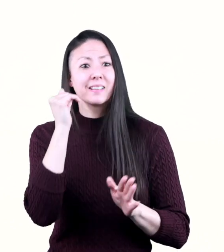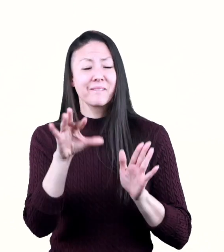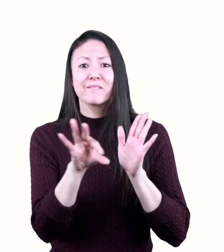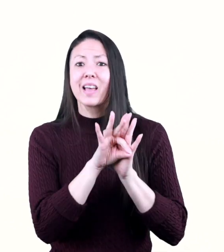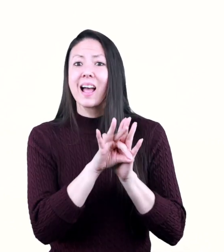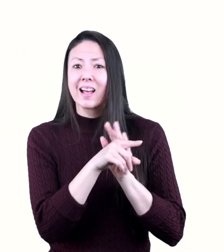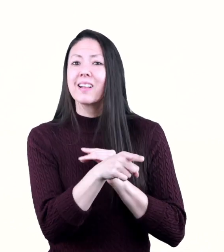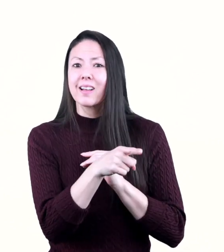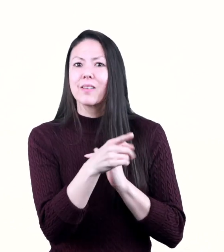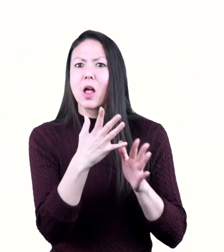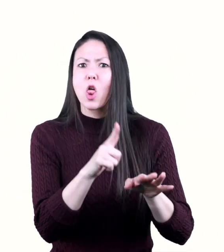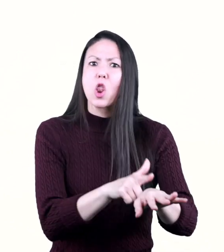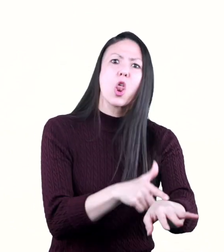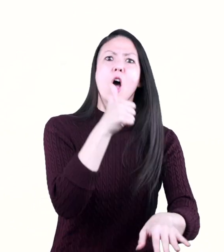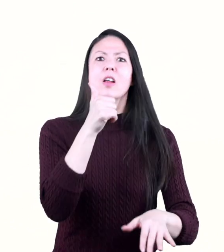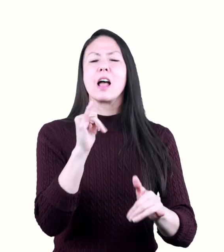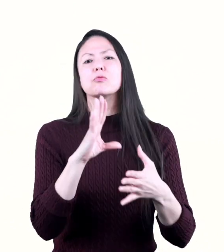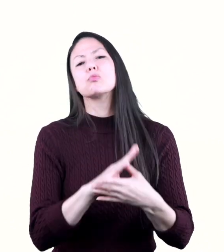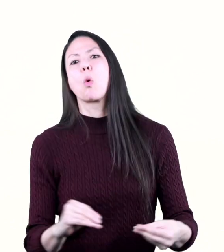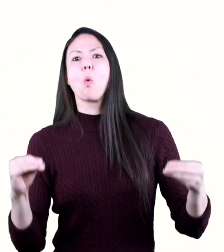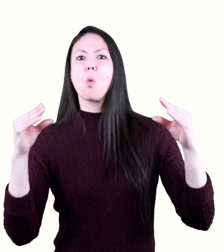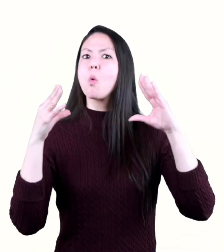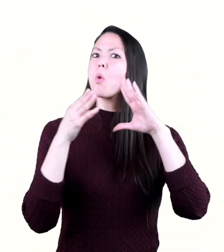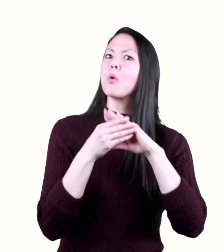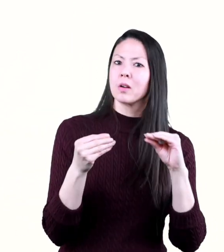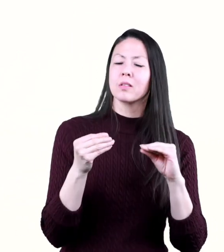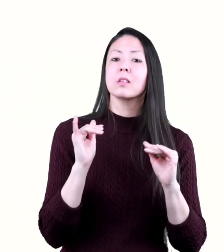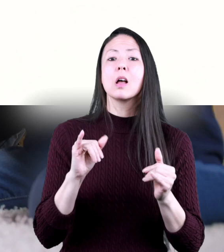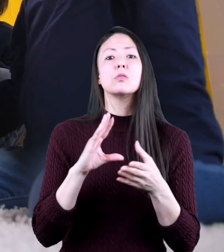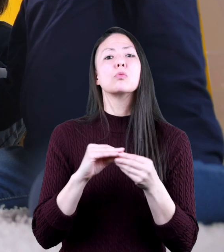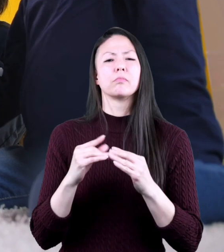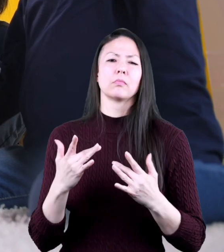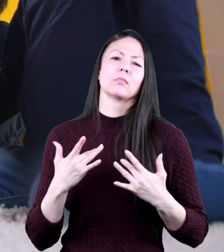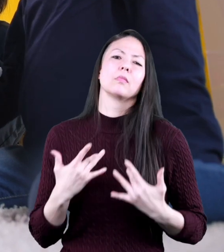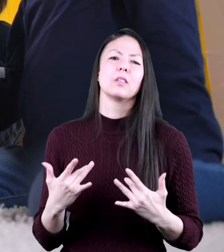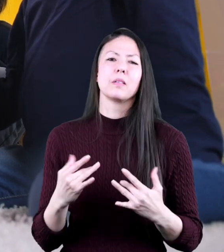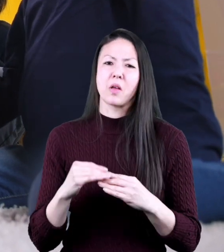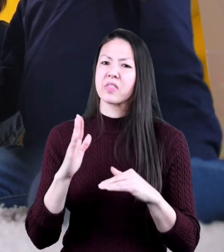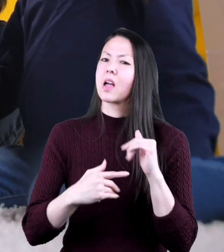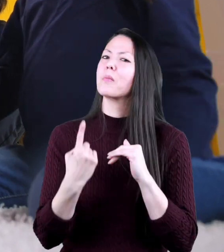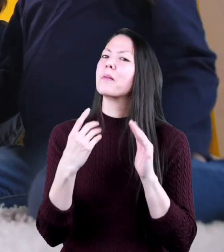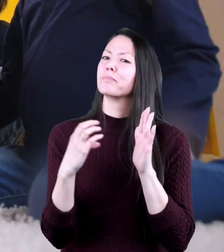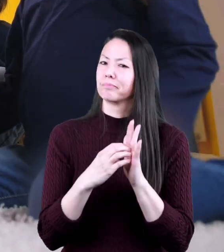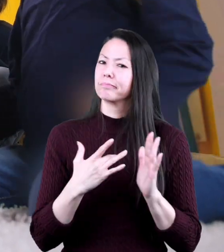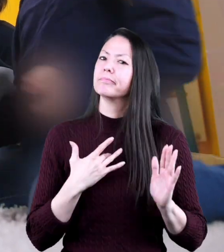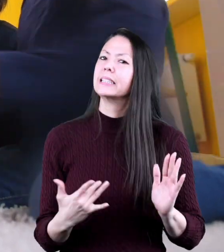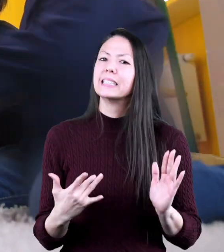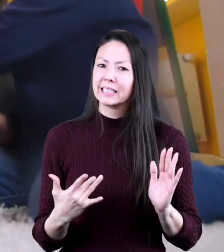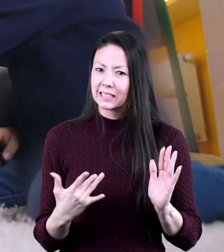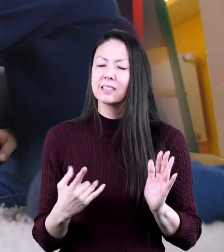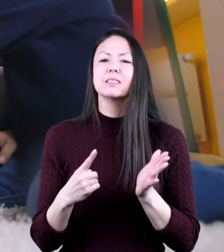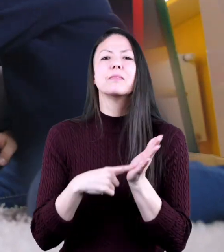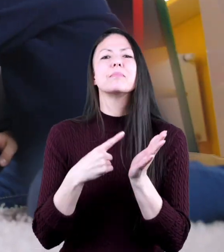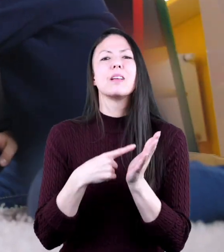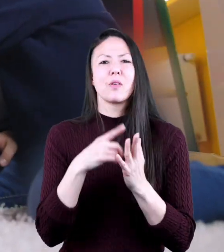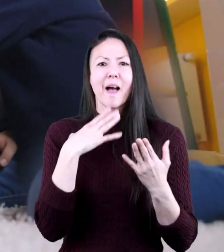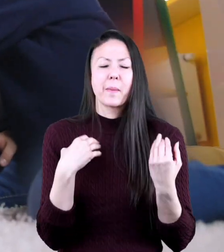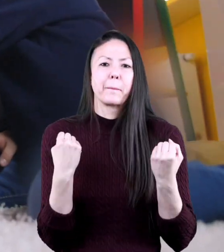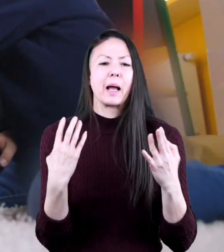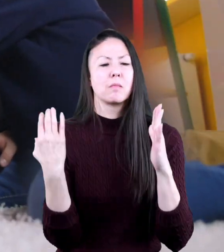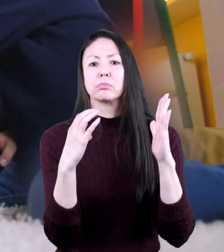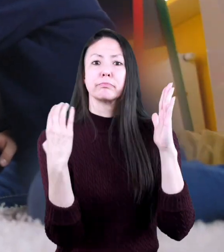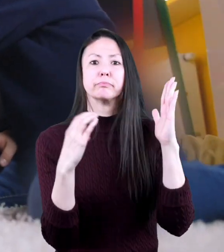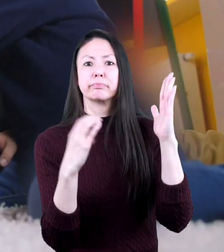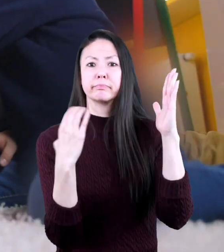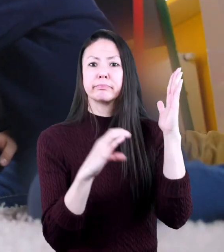finding the main idea in something longer, like a story. A story usually has more than one paragraph.